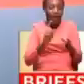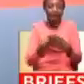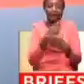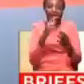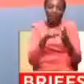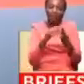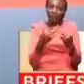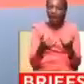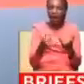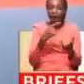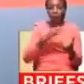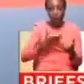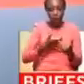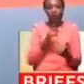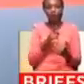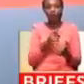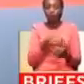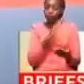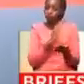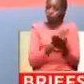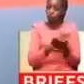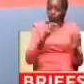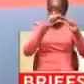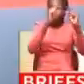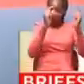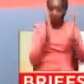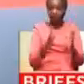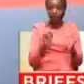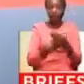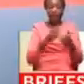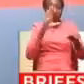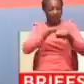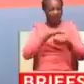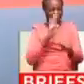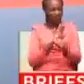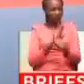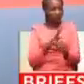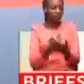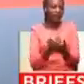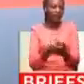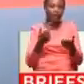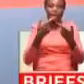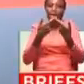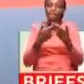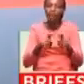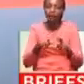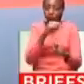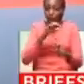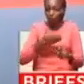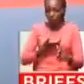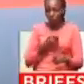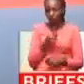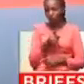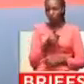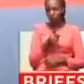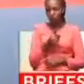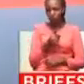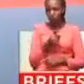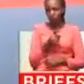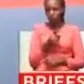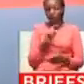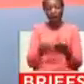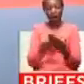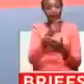from now on, we own you. Yes, you're a superstar. Yes, you're getting million-dollar checks, but we own you. And you're on